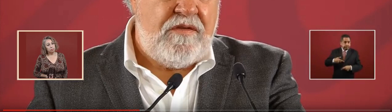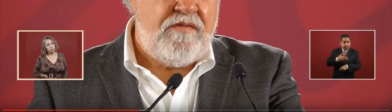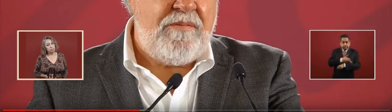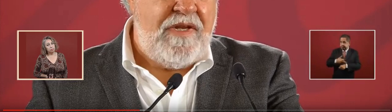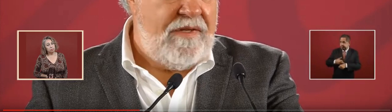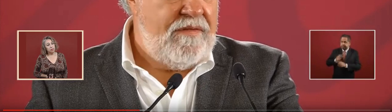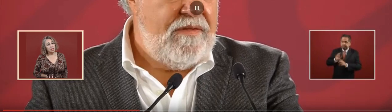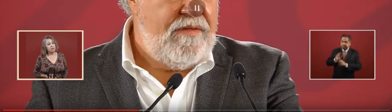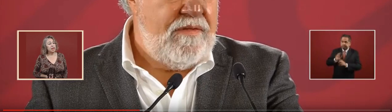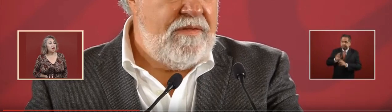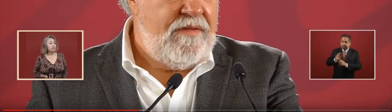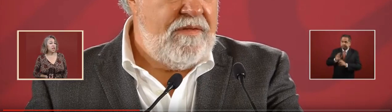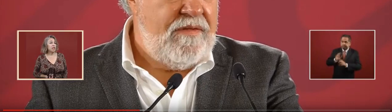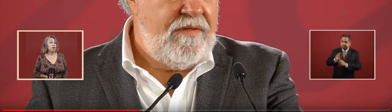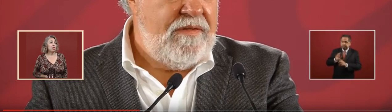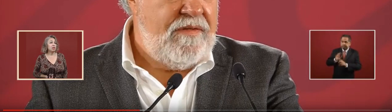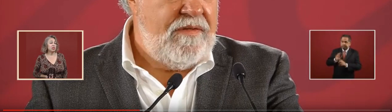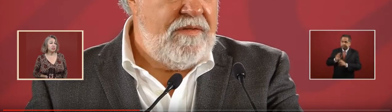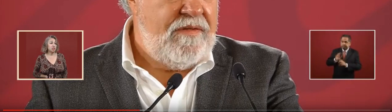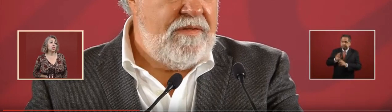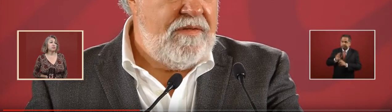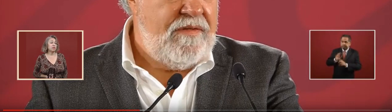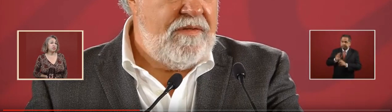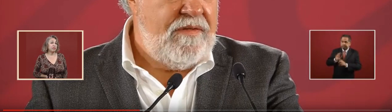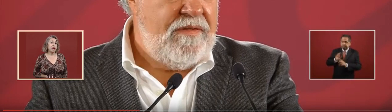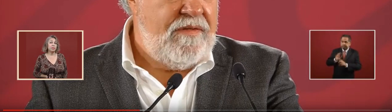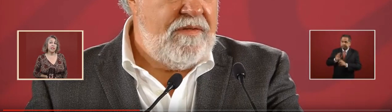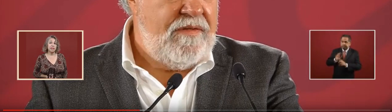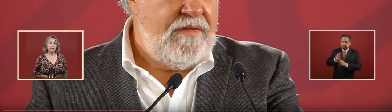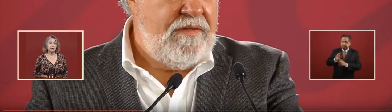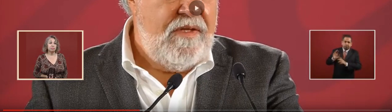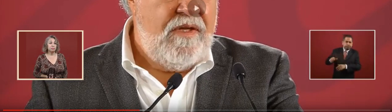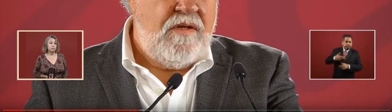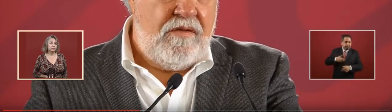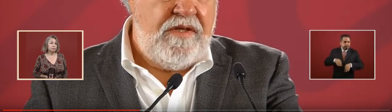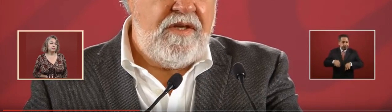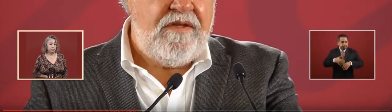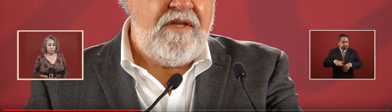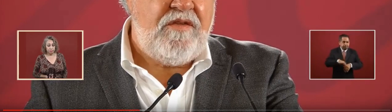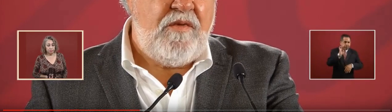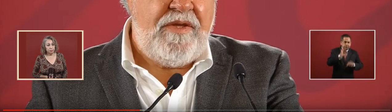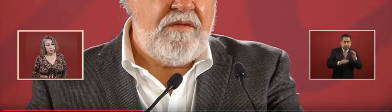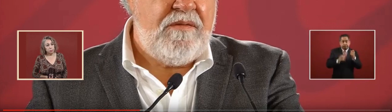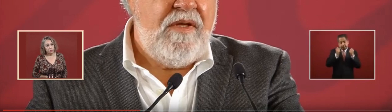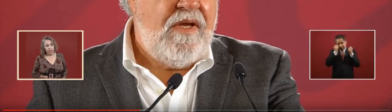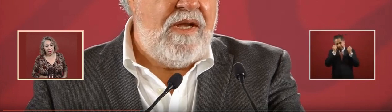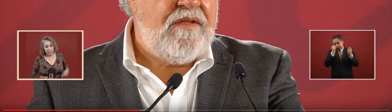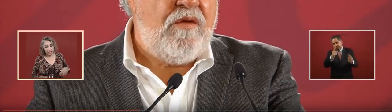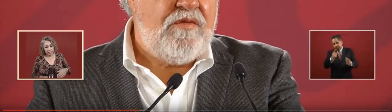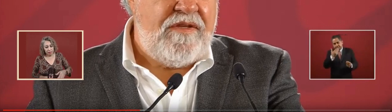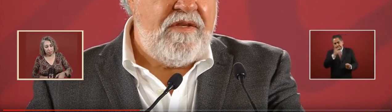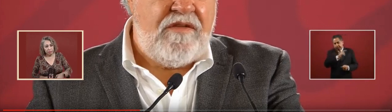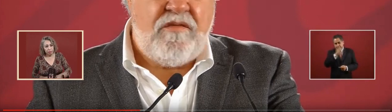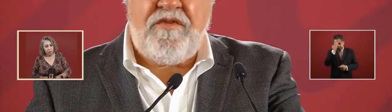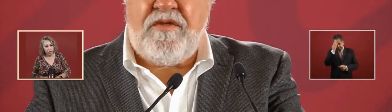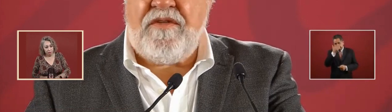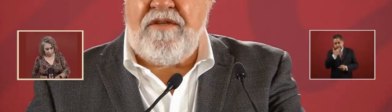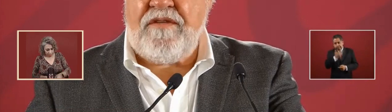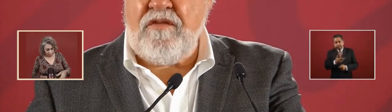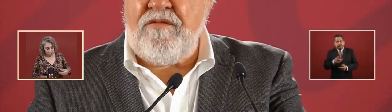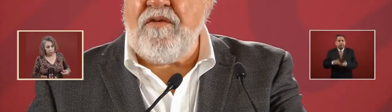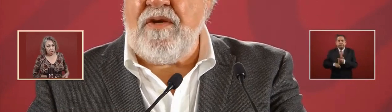la búsqueda de sus familiares. That have taken on the search for their families. Lo dije ya hace un momento. I said it